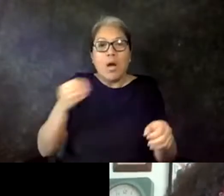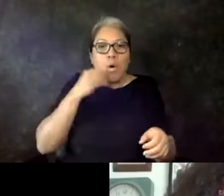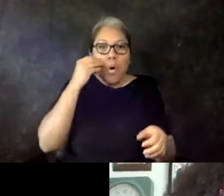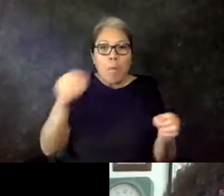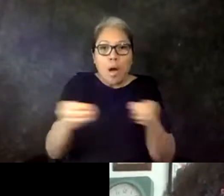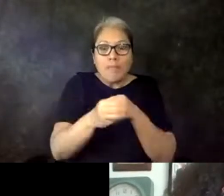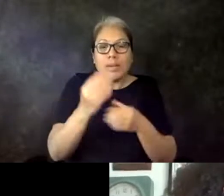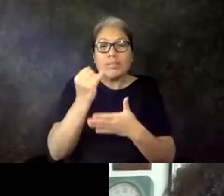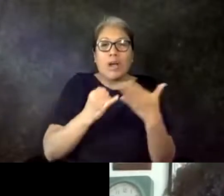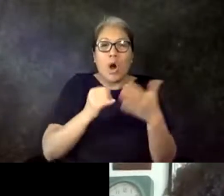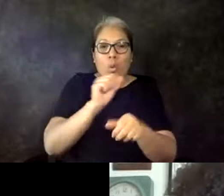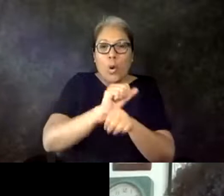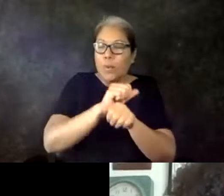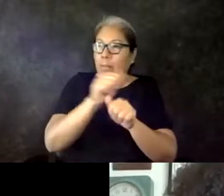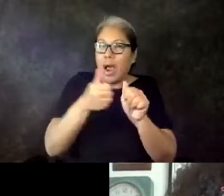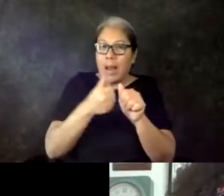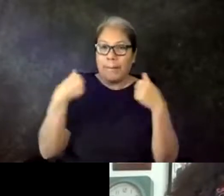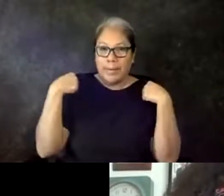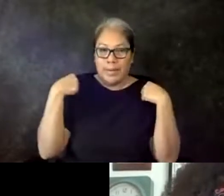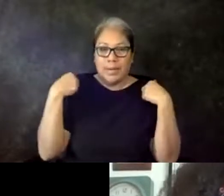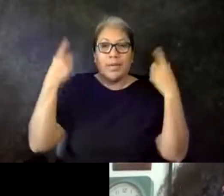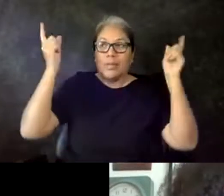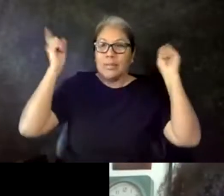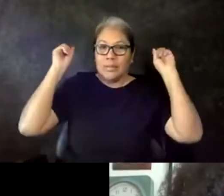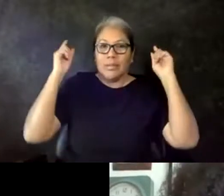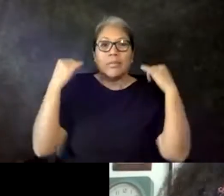artwork behind me. And with that, I'll hand it back to Jessica.